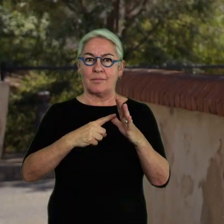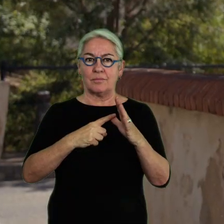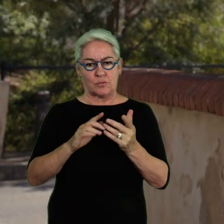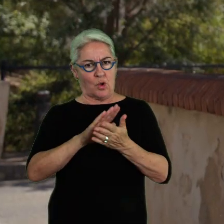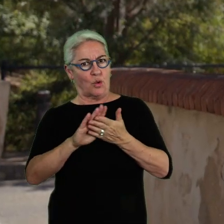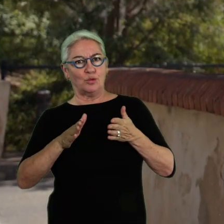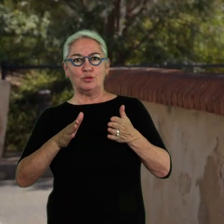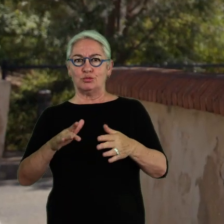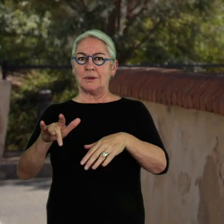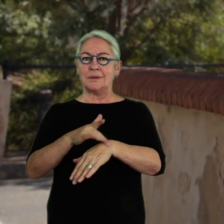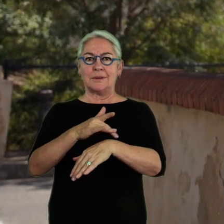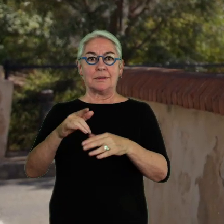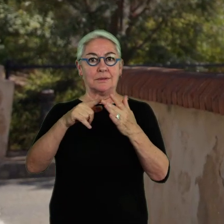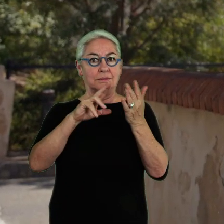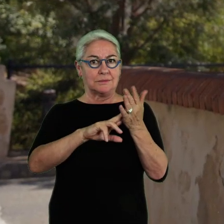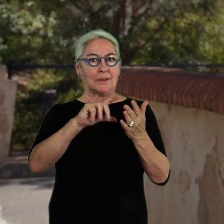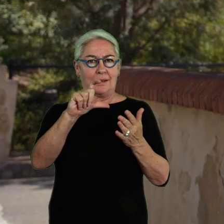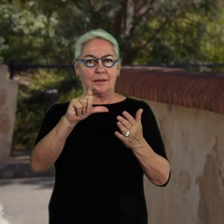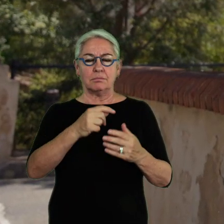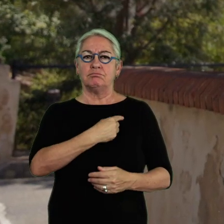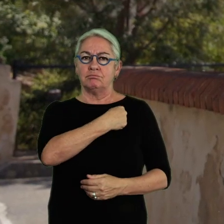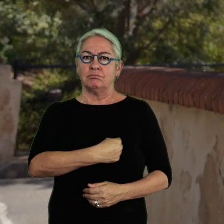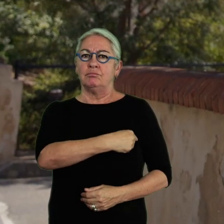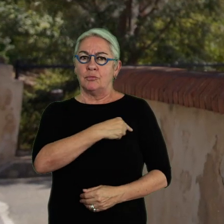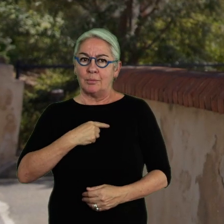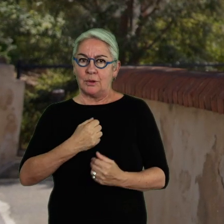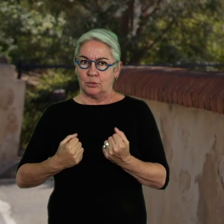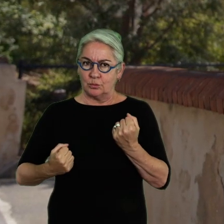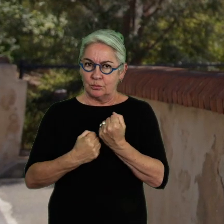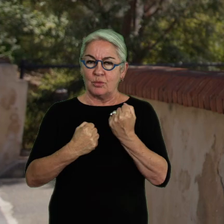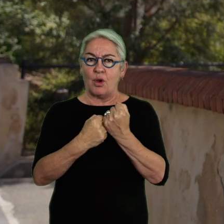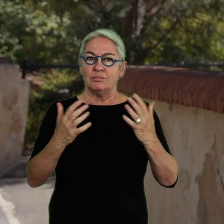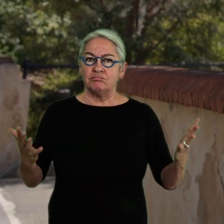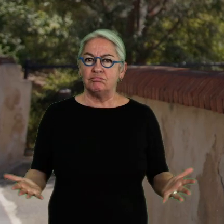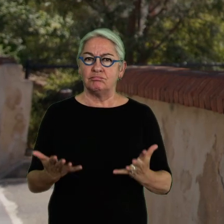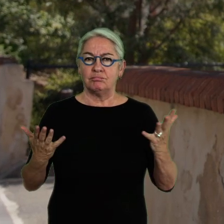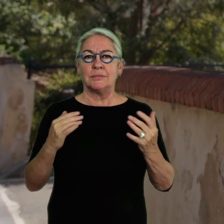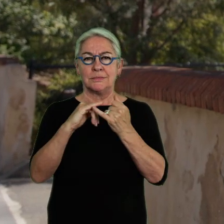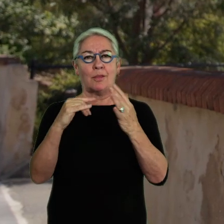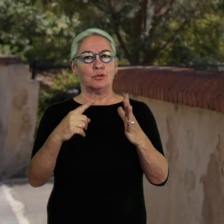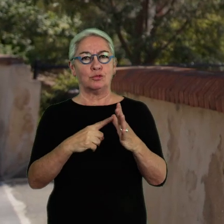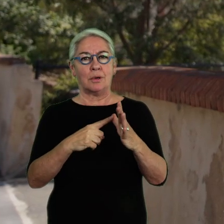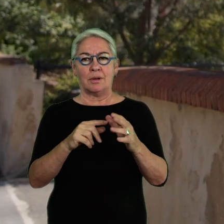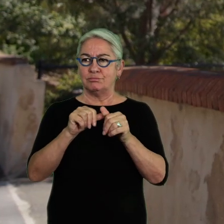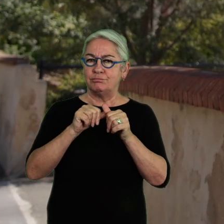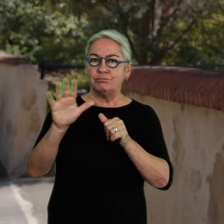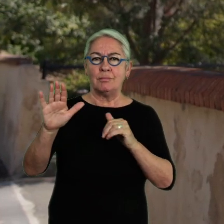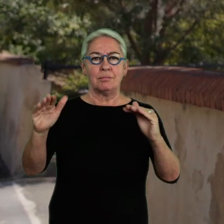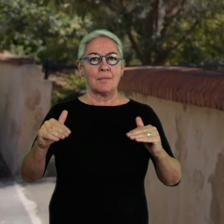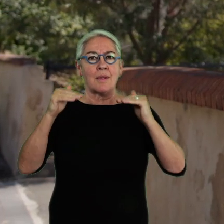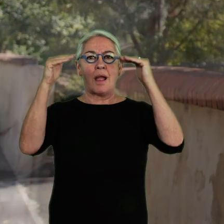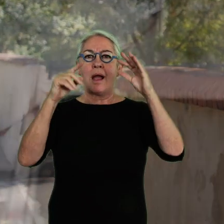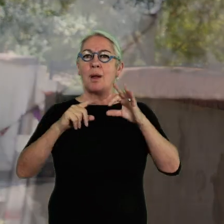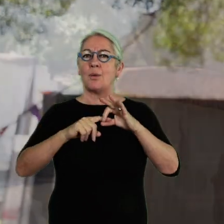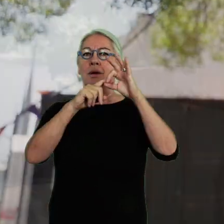Holden Street Theatres Inc. is committed to creating and supporting local South Australian theatre of the highest quality. They present professional theatre from